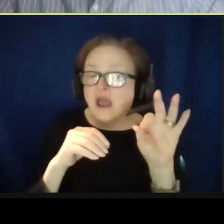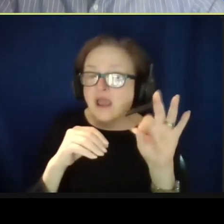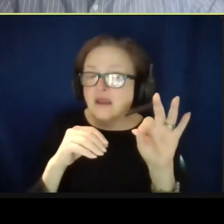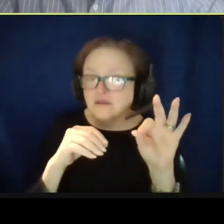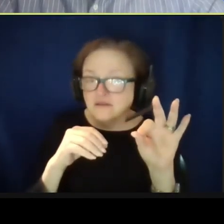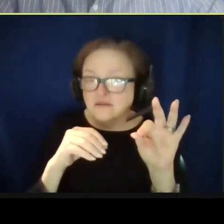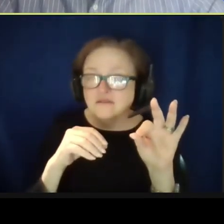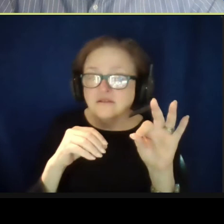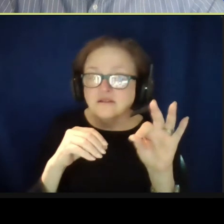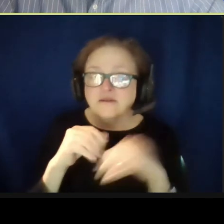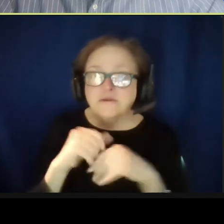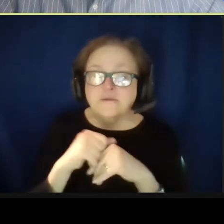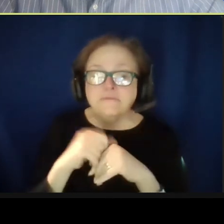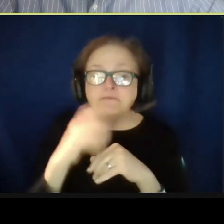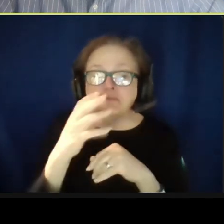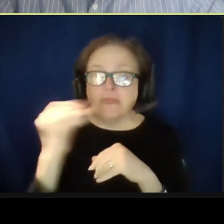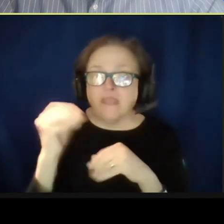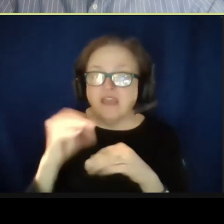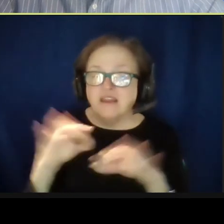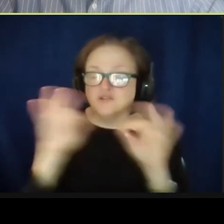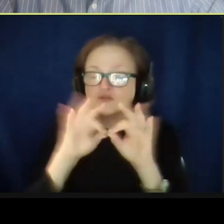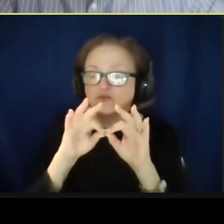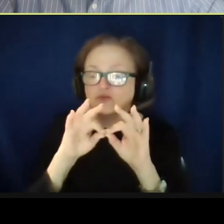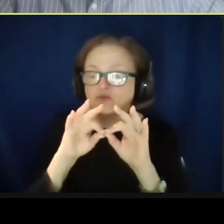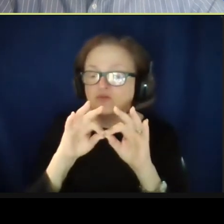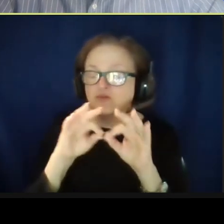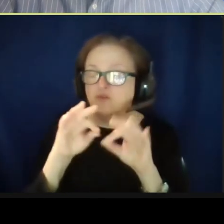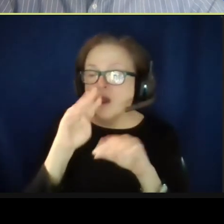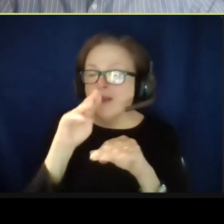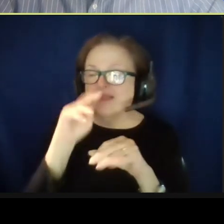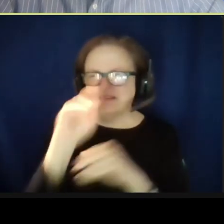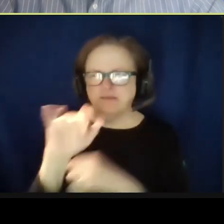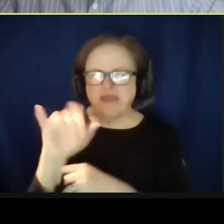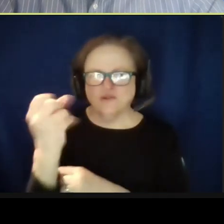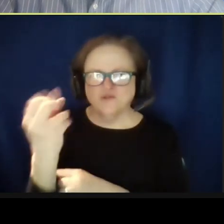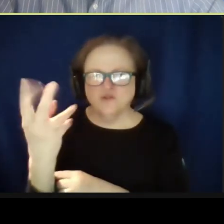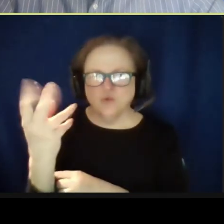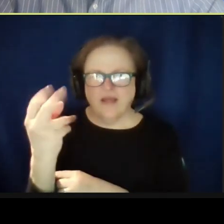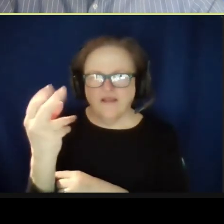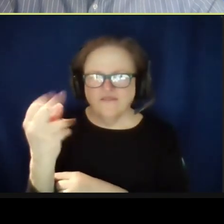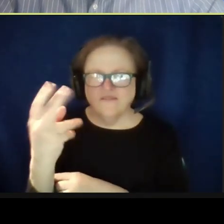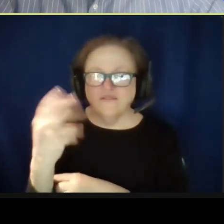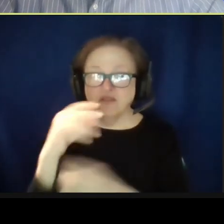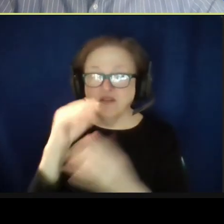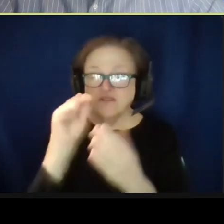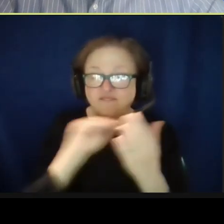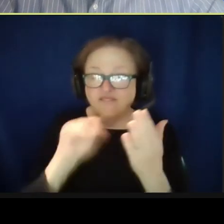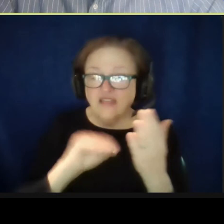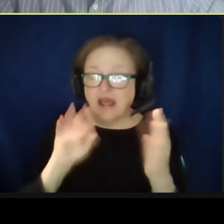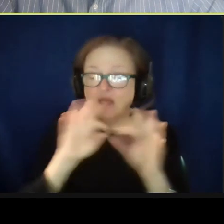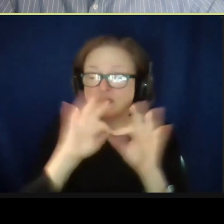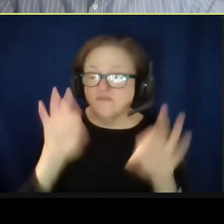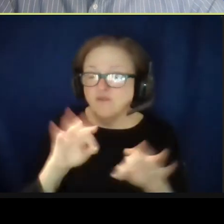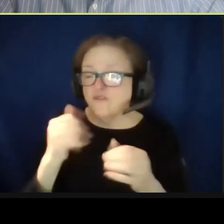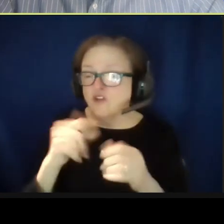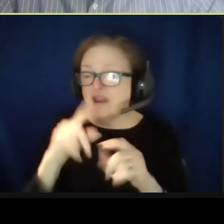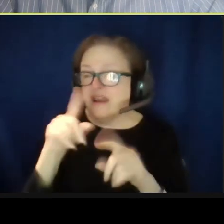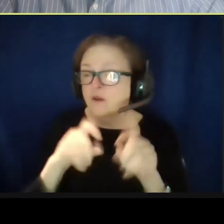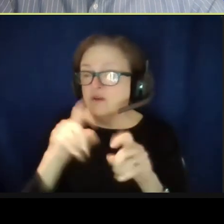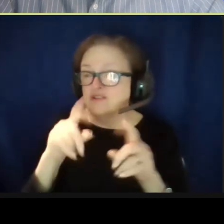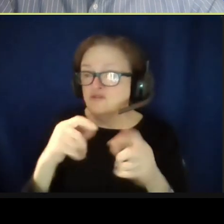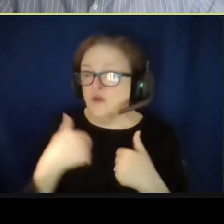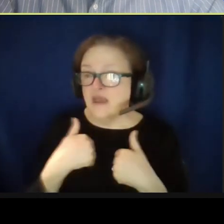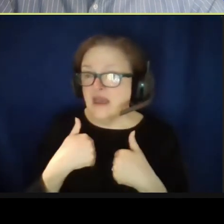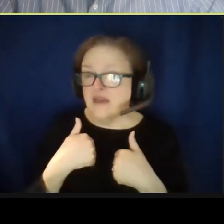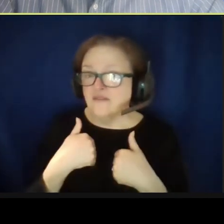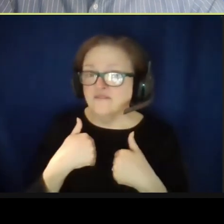to the child's success on May 12th. Please be sure to fill out the Google form with any questions you may have for the panelists. The